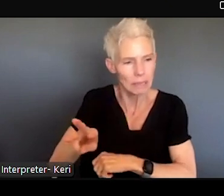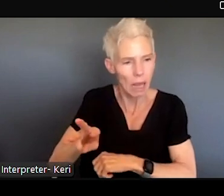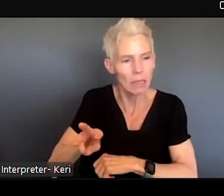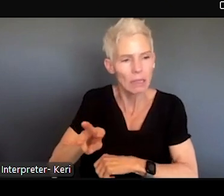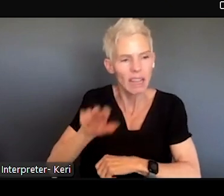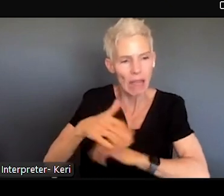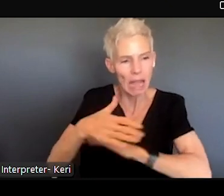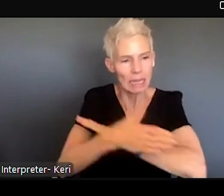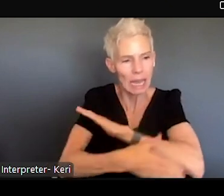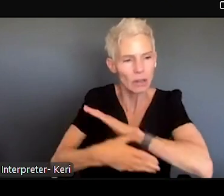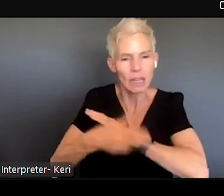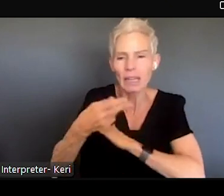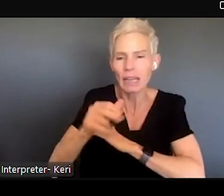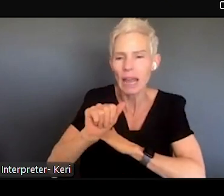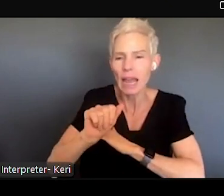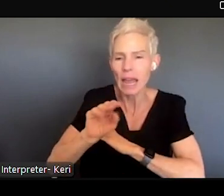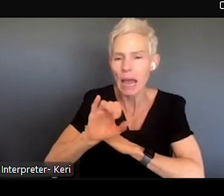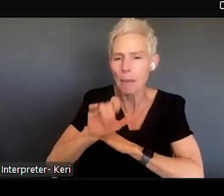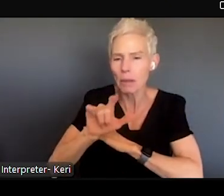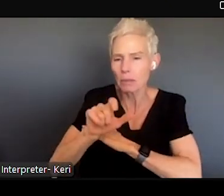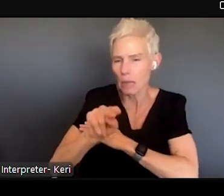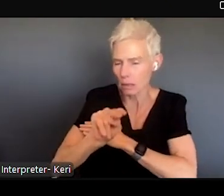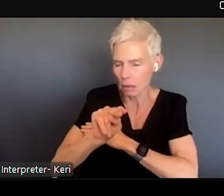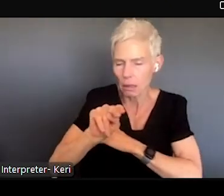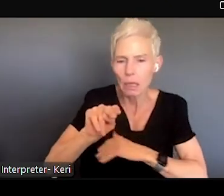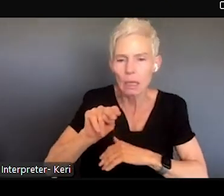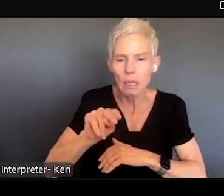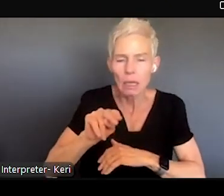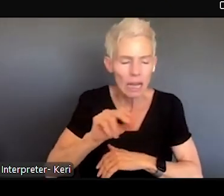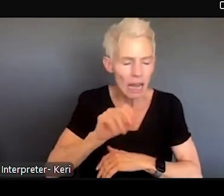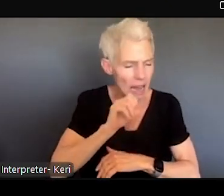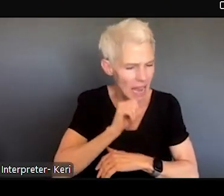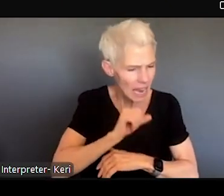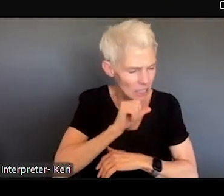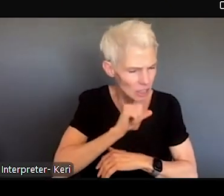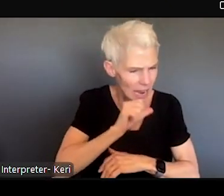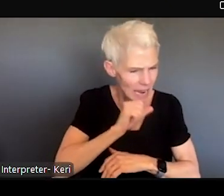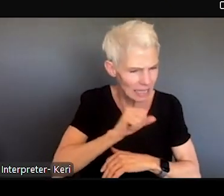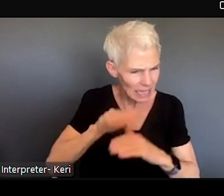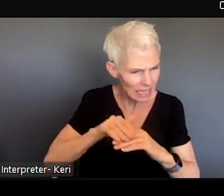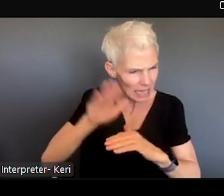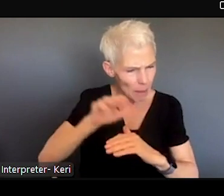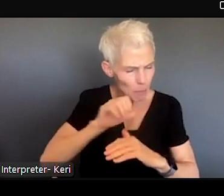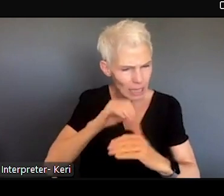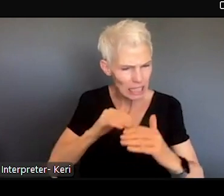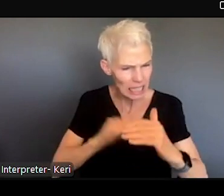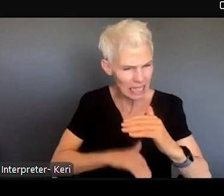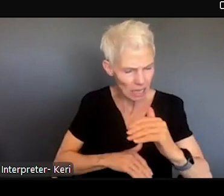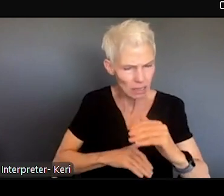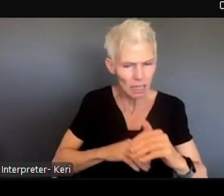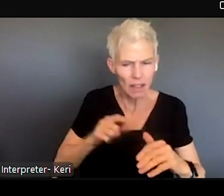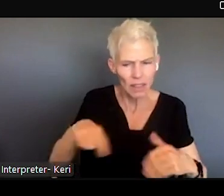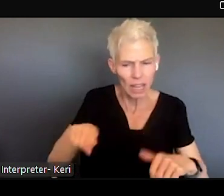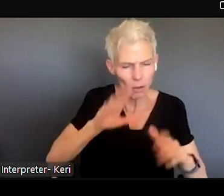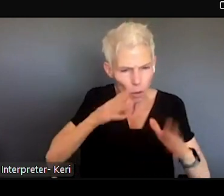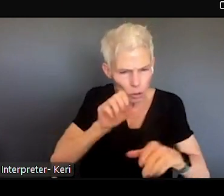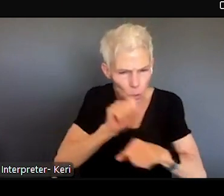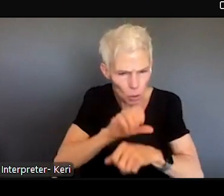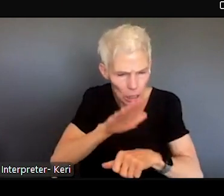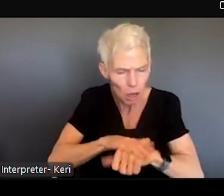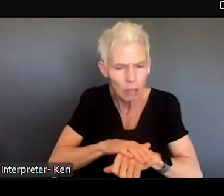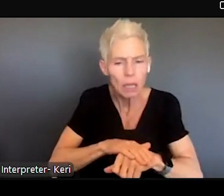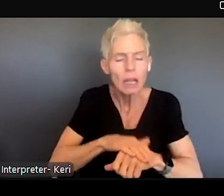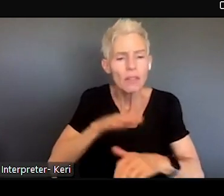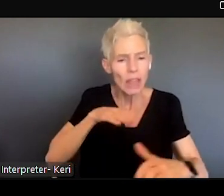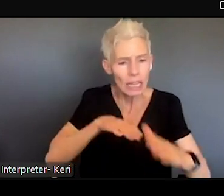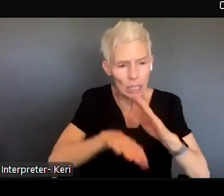go to. We're working on like the age. I'm not sure if it's just 18 and older or 18 and younger. There's a couple little things there they're working on, but they can go in and